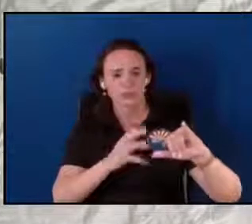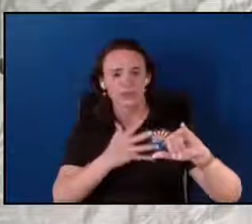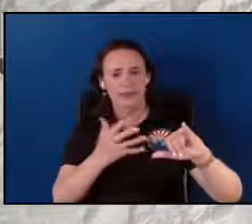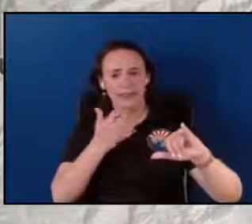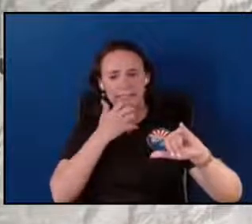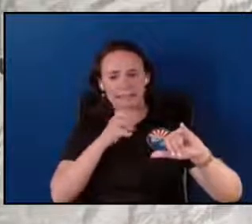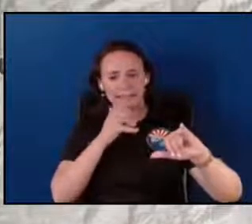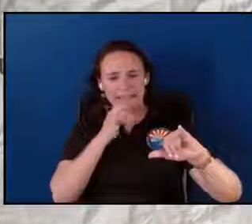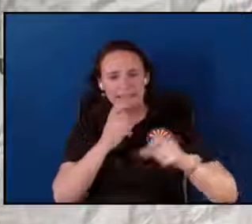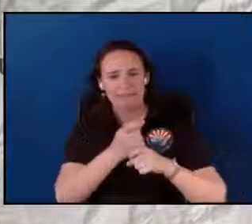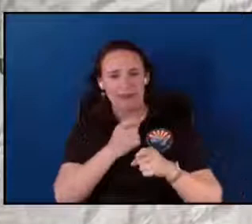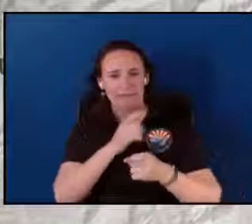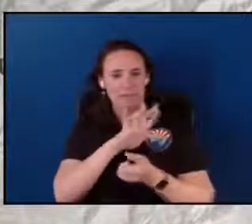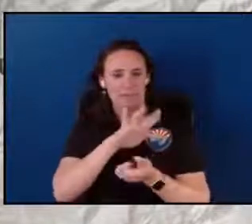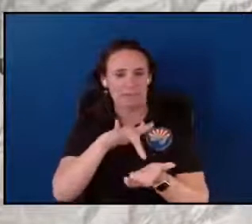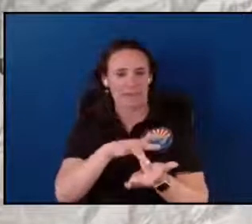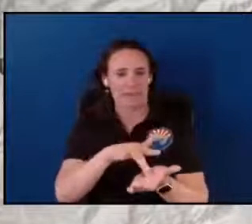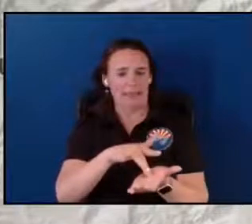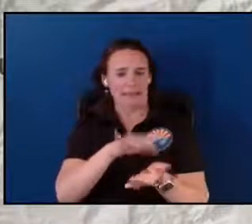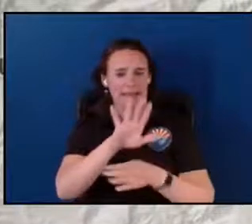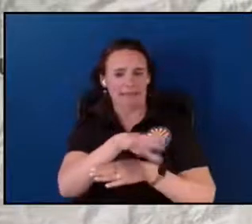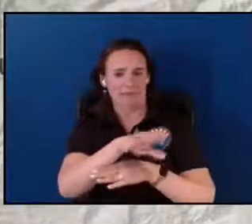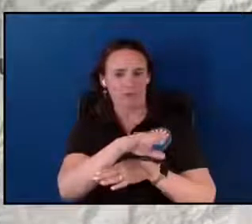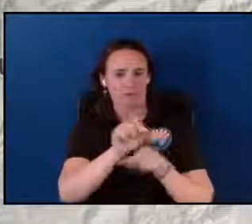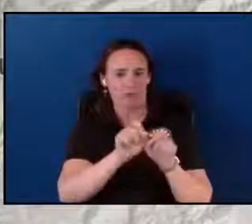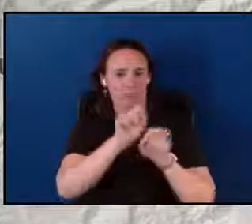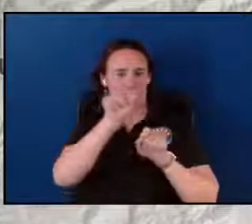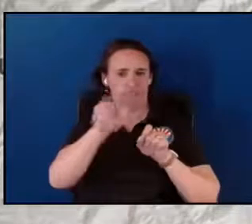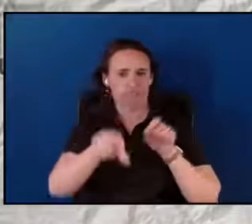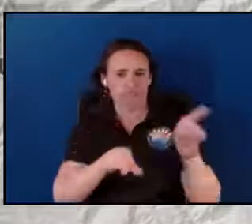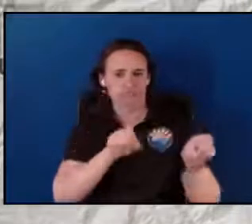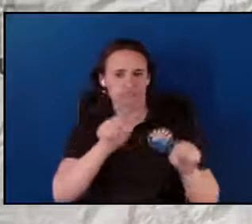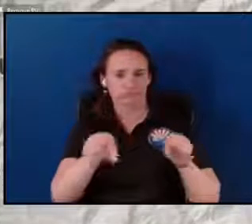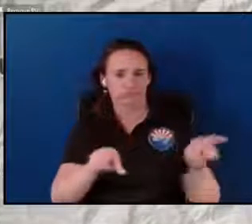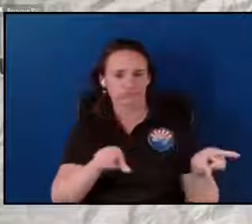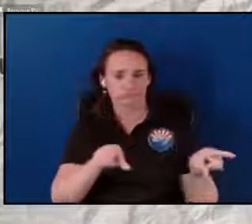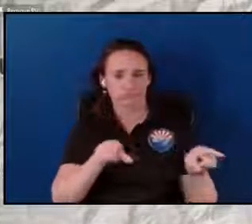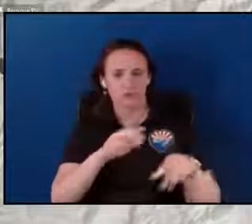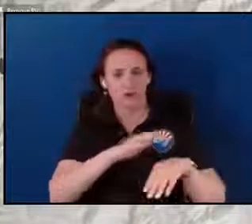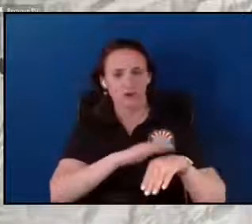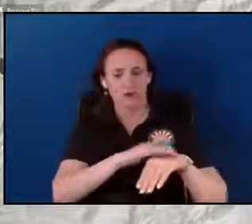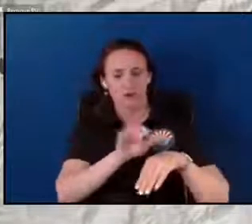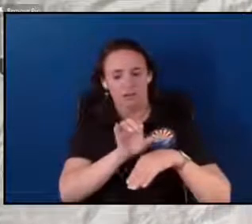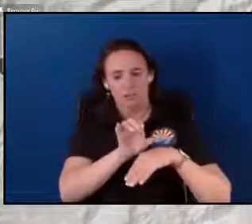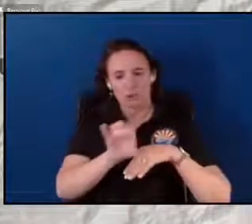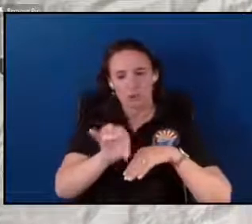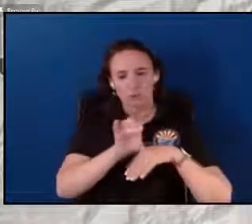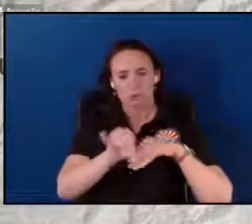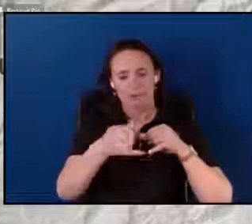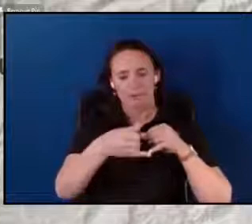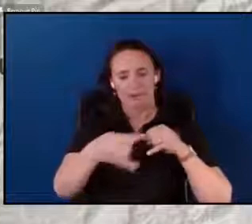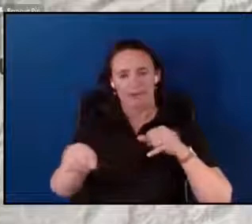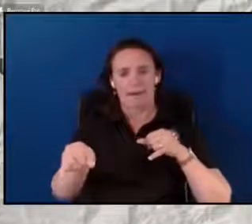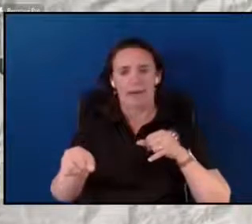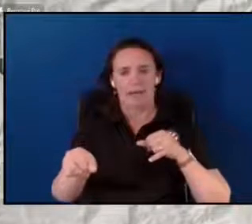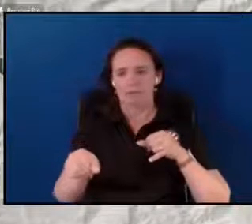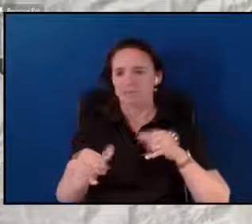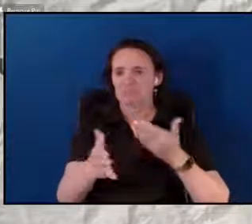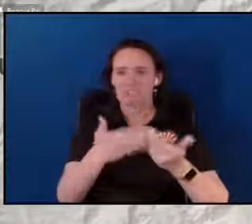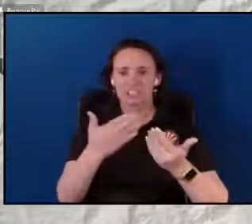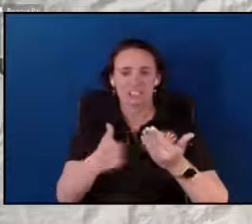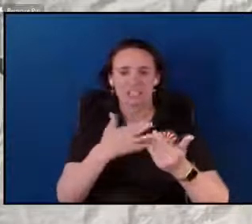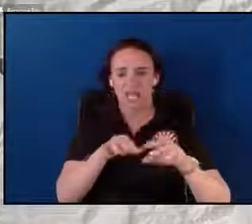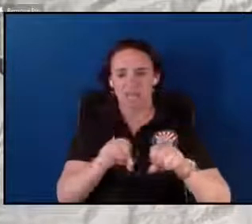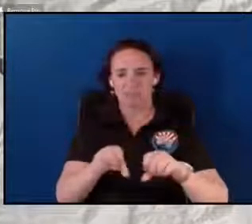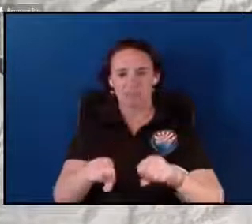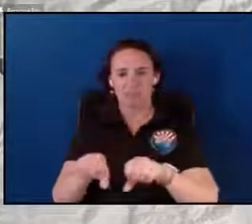of this afternoon. It threw some spots right along the dozer line, not very far off of it. They were able to pick those up. We